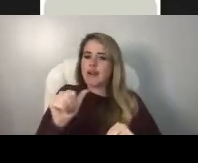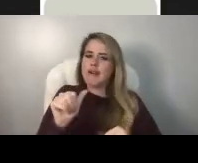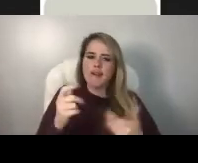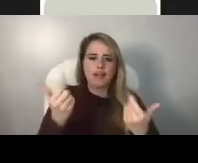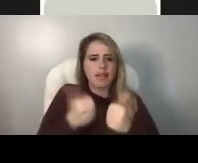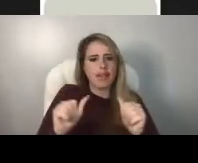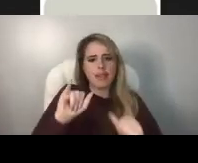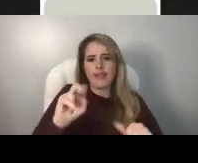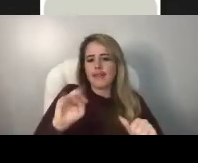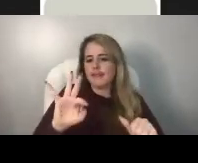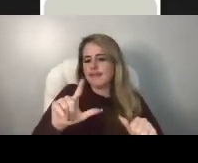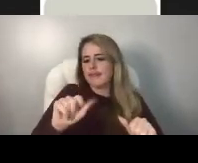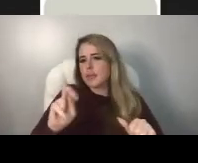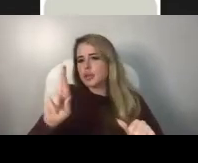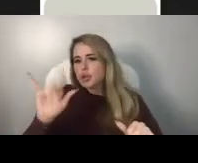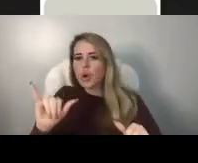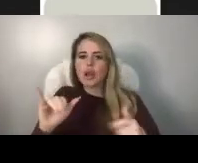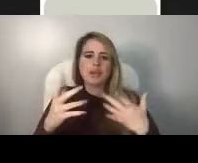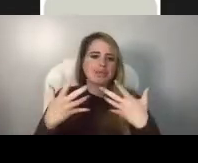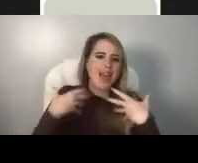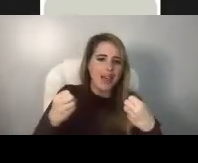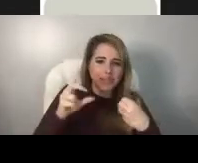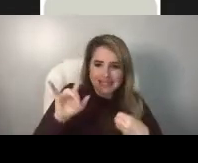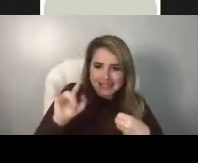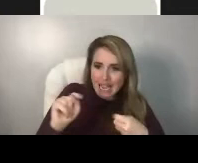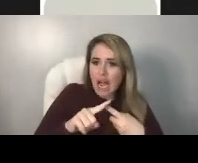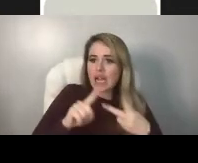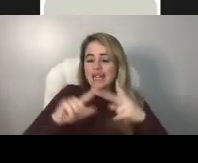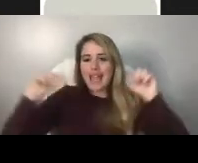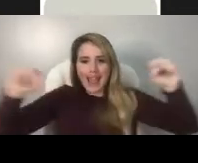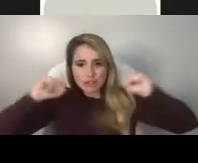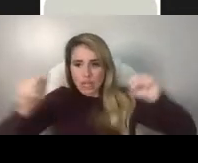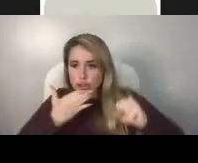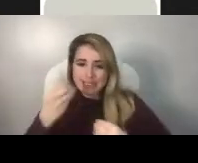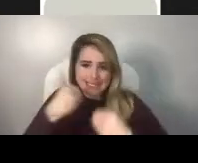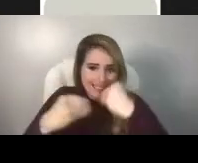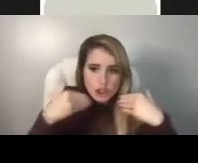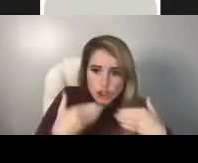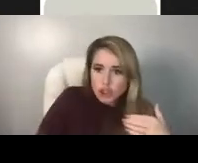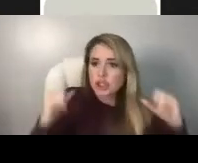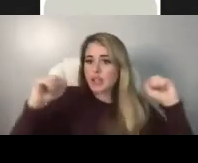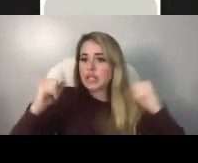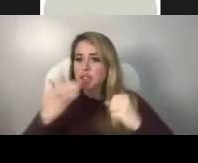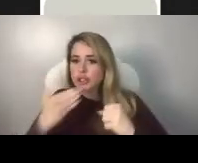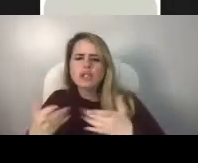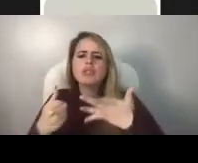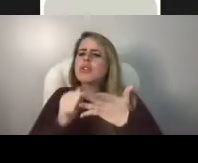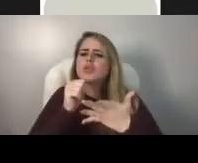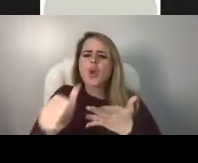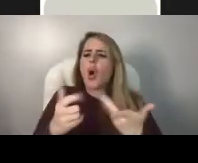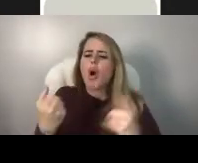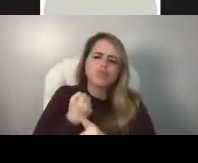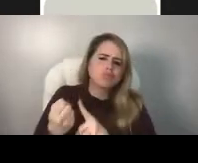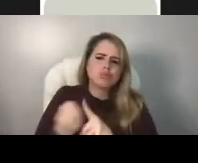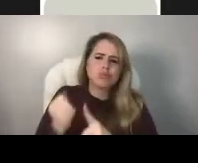anti-inflammatory diet per se, but a healthy diet, exercise regularly, and don't abuse your joints. It doesn't